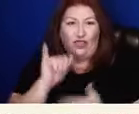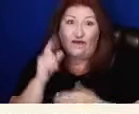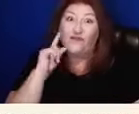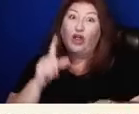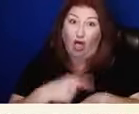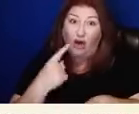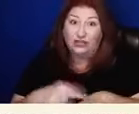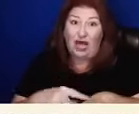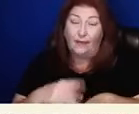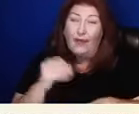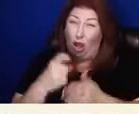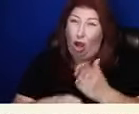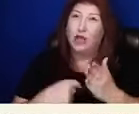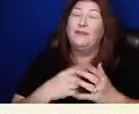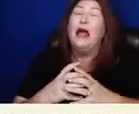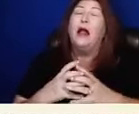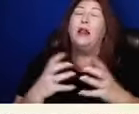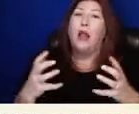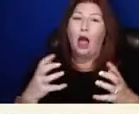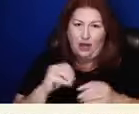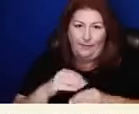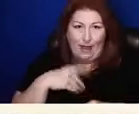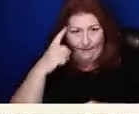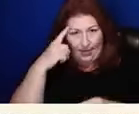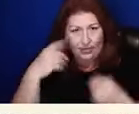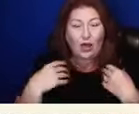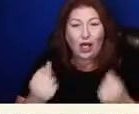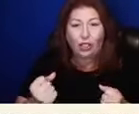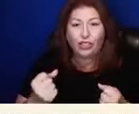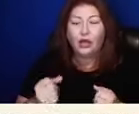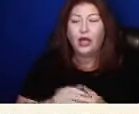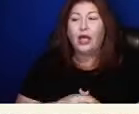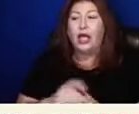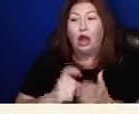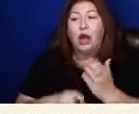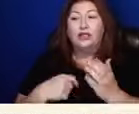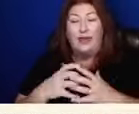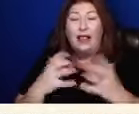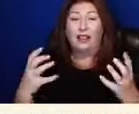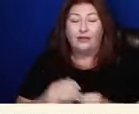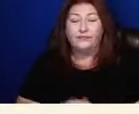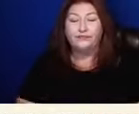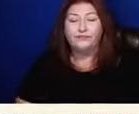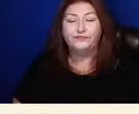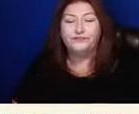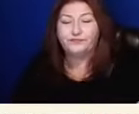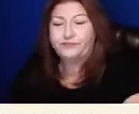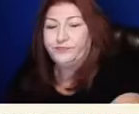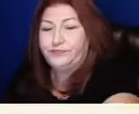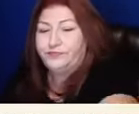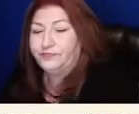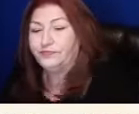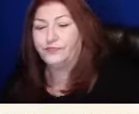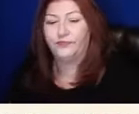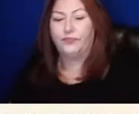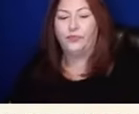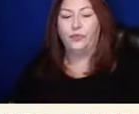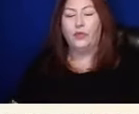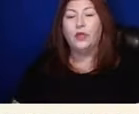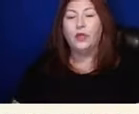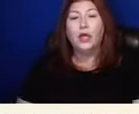it cost me a lot in my mental health. It cost me a lot. And so it cost me in